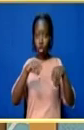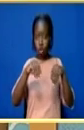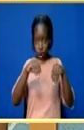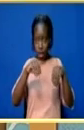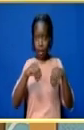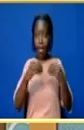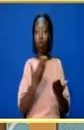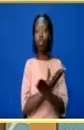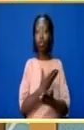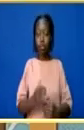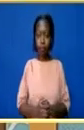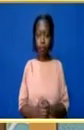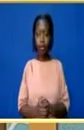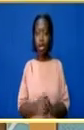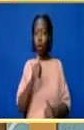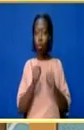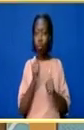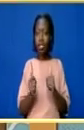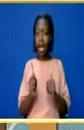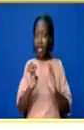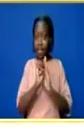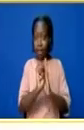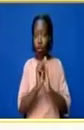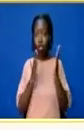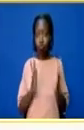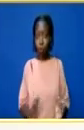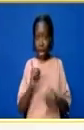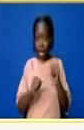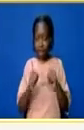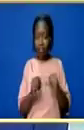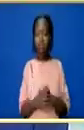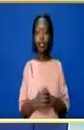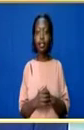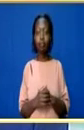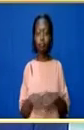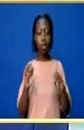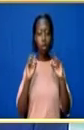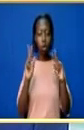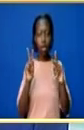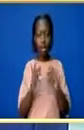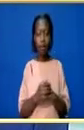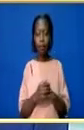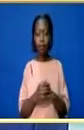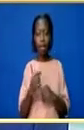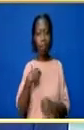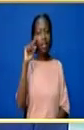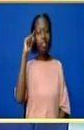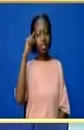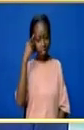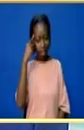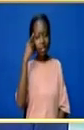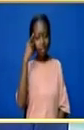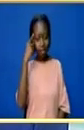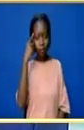erosion. Okay. So which are these human activities we are talking about? Okay, so if I'm thinking